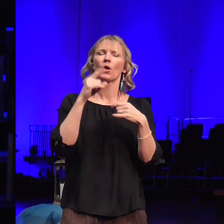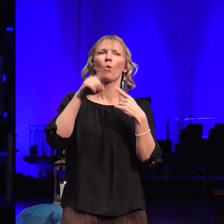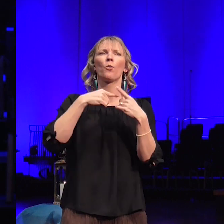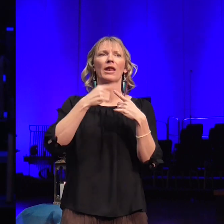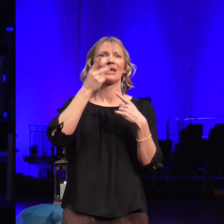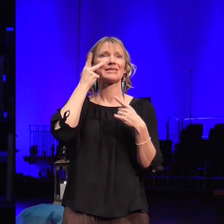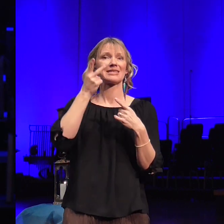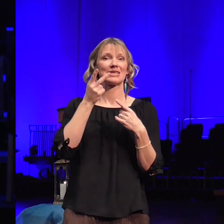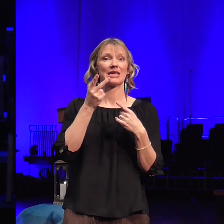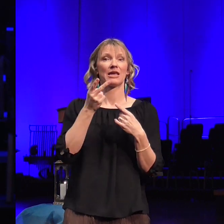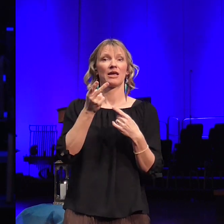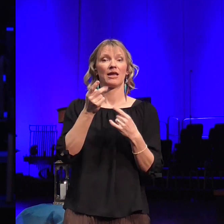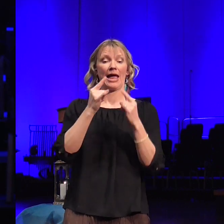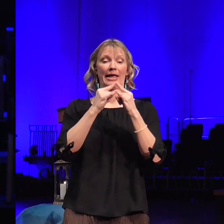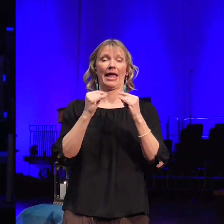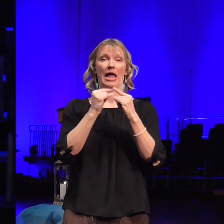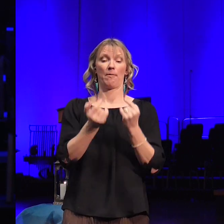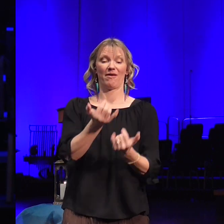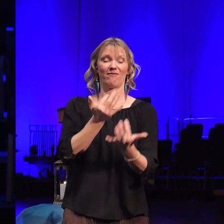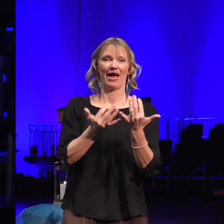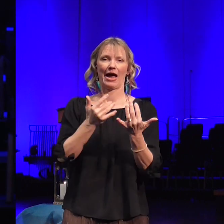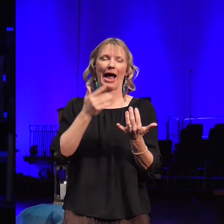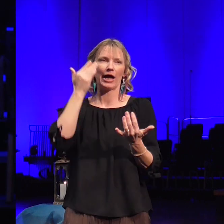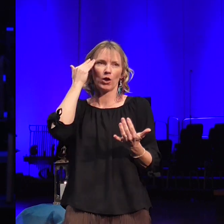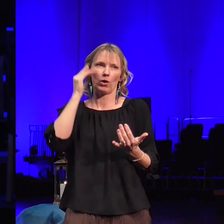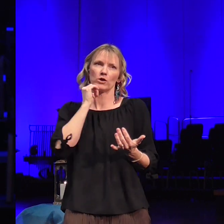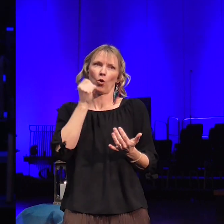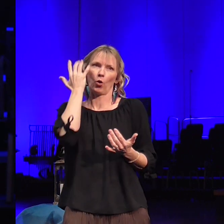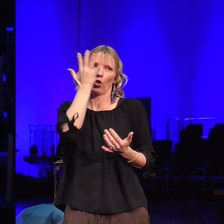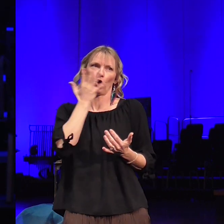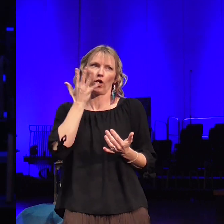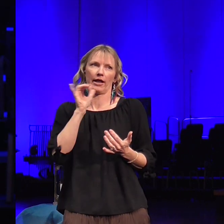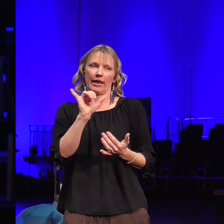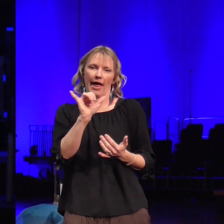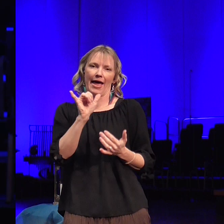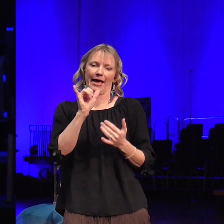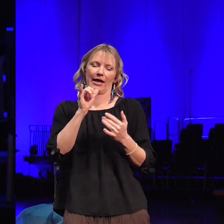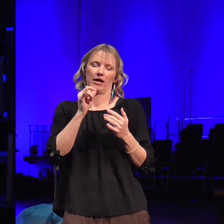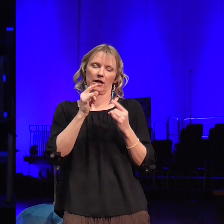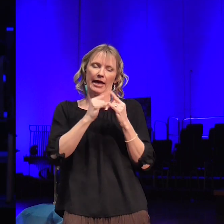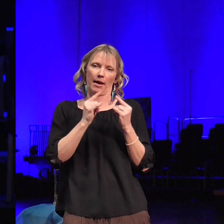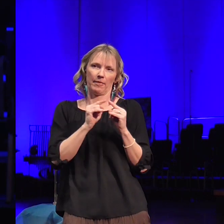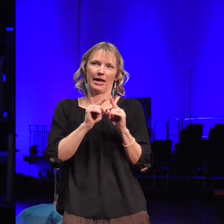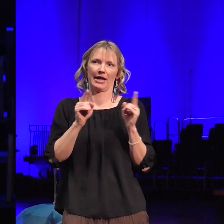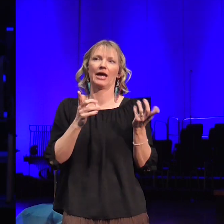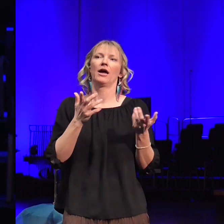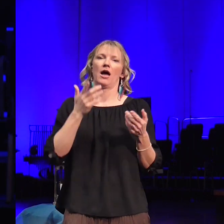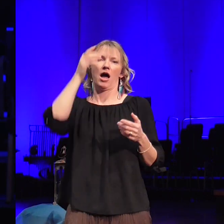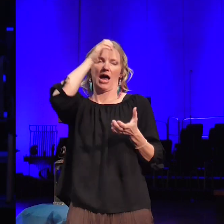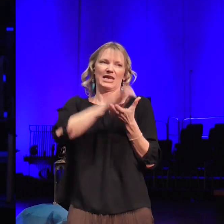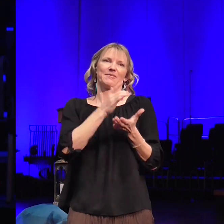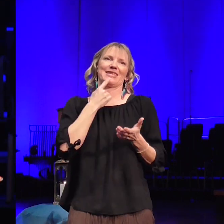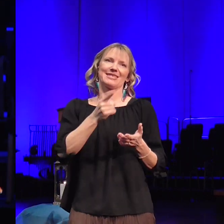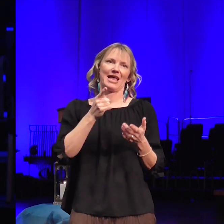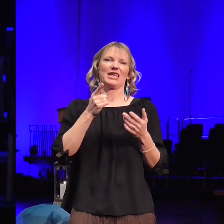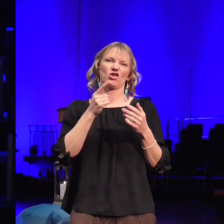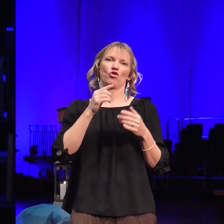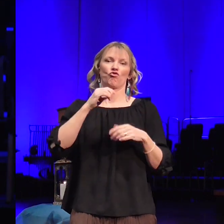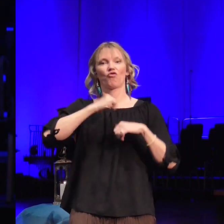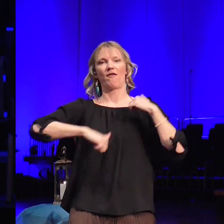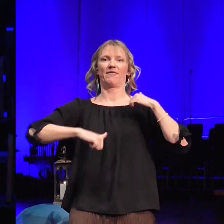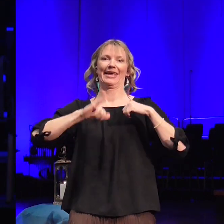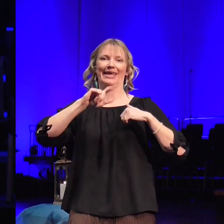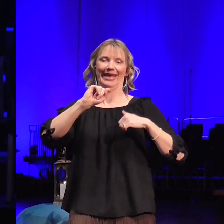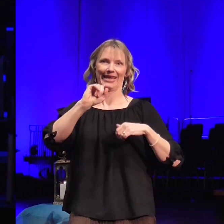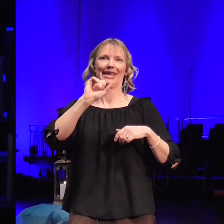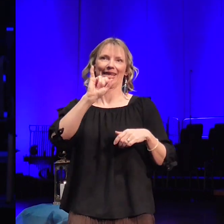fire burn at a campfire. I know I don't look much like a camper. My husband says for me, roughing it is a hotel without room service, which I can relate